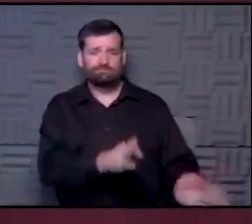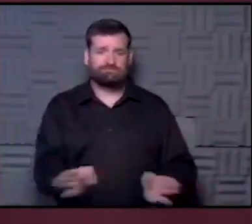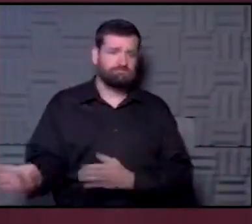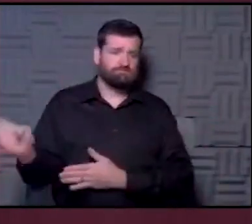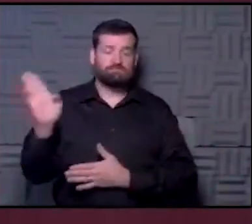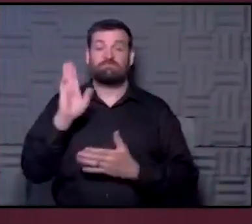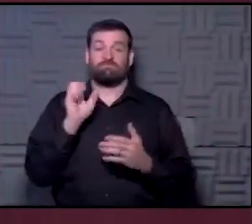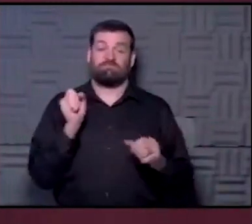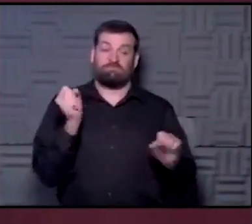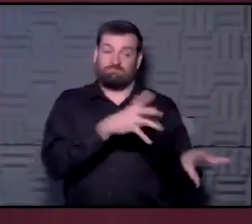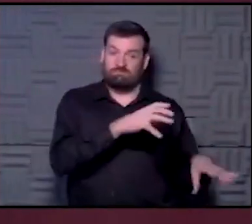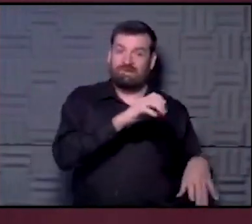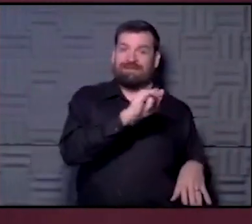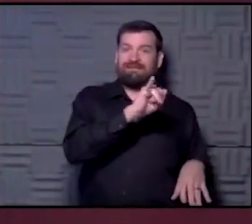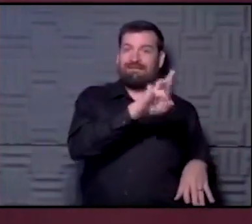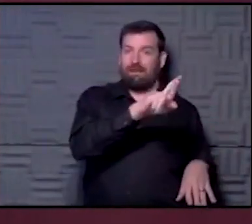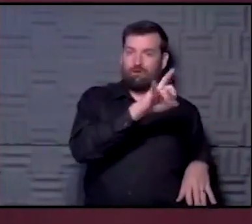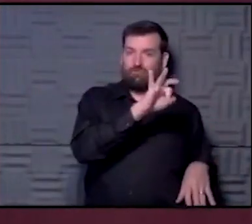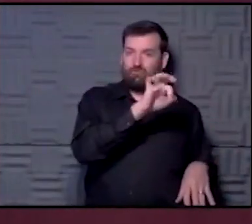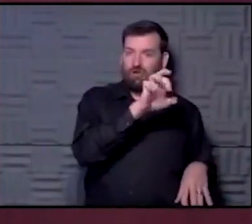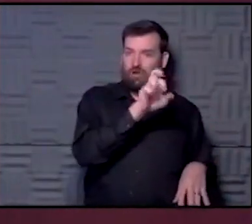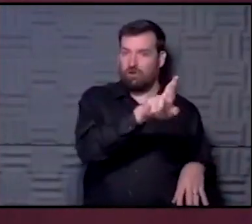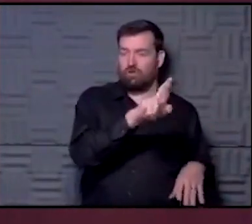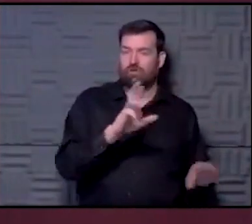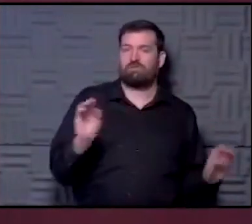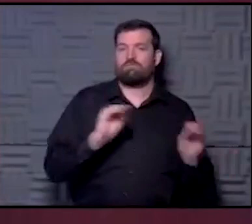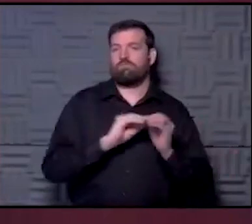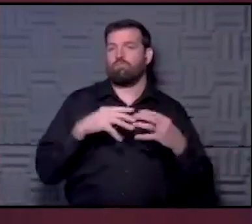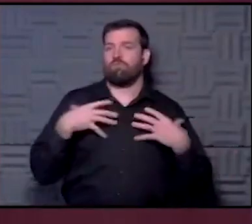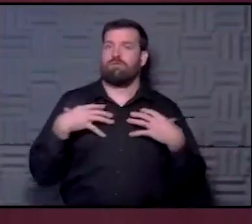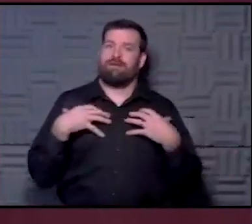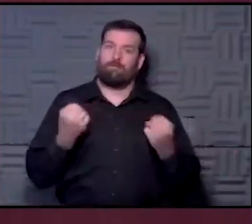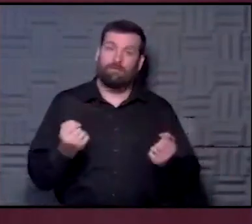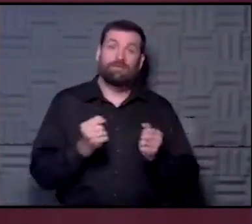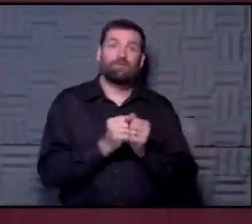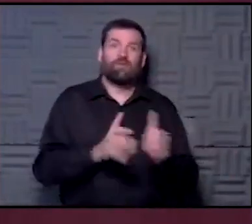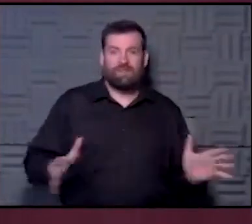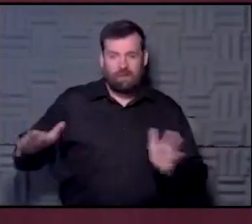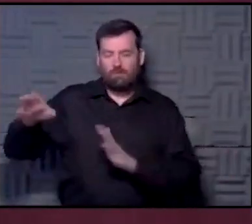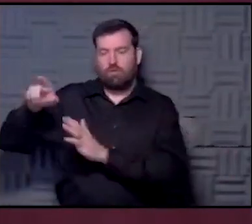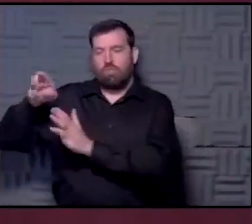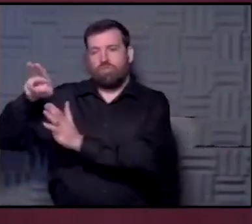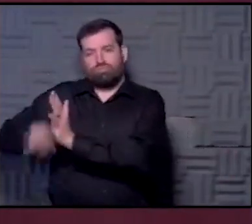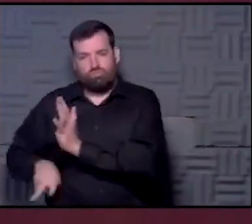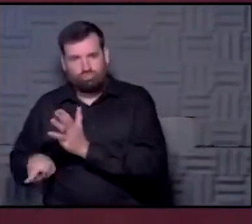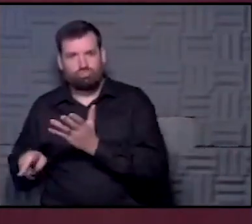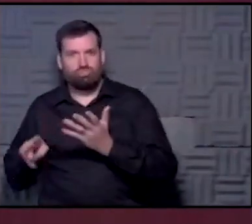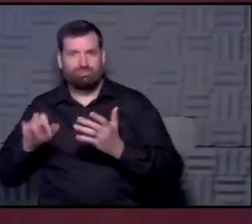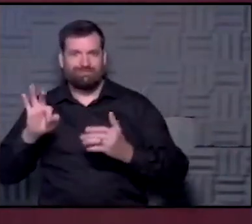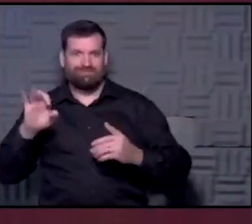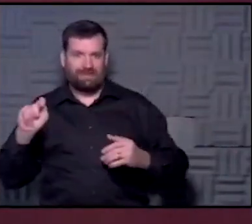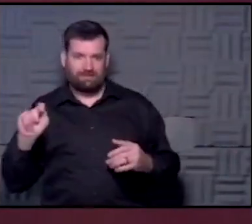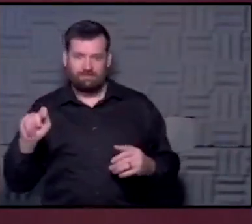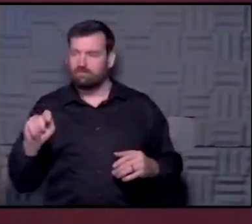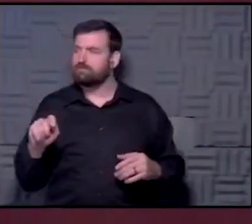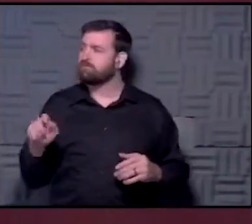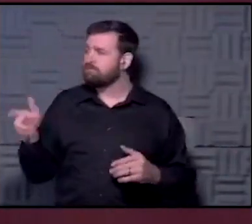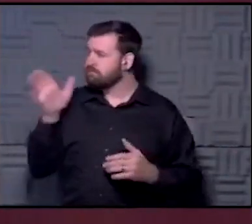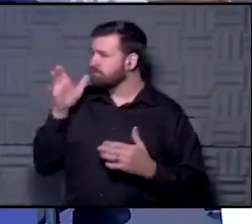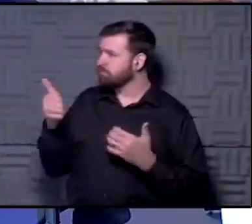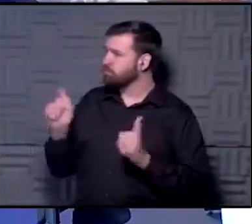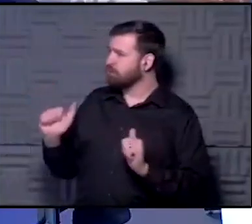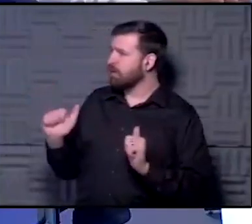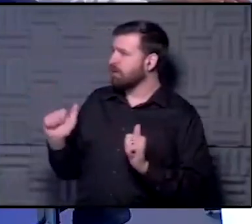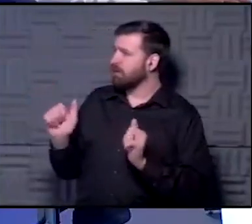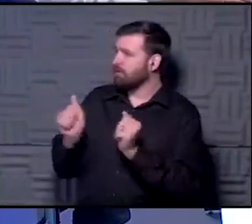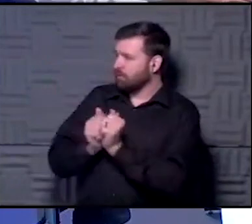stick it in the air fryer. Will help you get that result without submerging it in all that fat. Okay. I'm going to try that with with